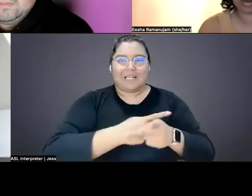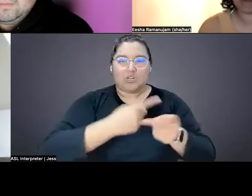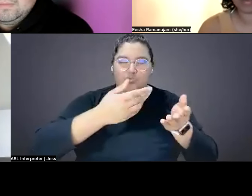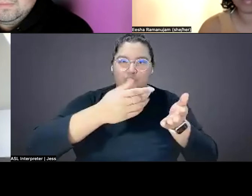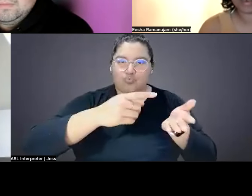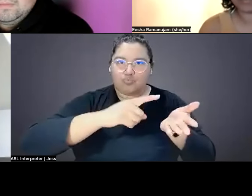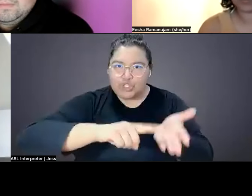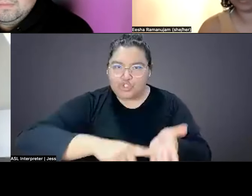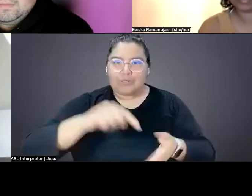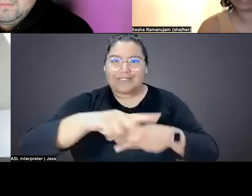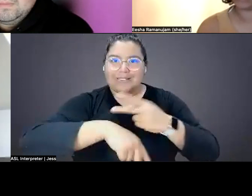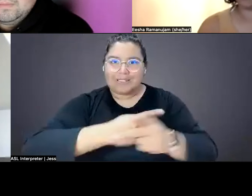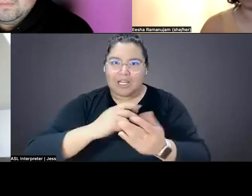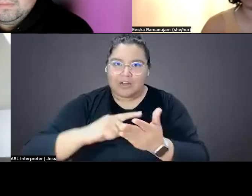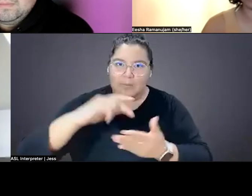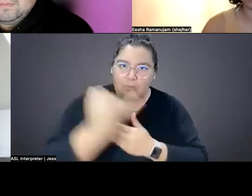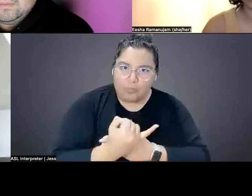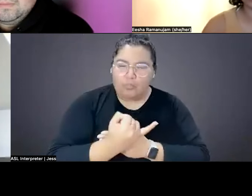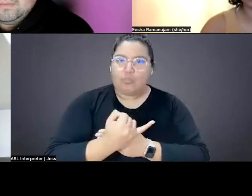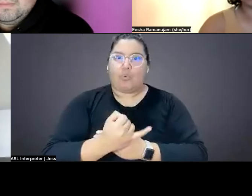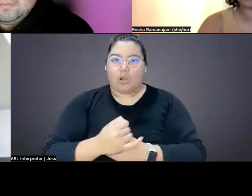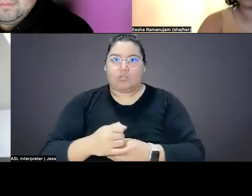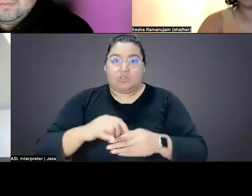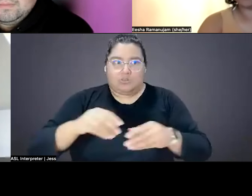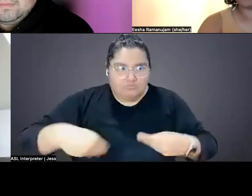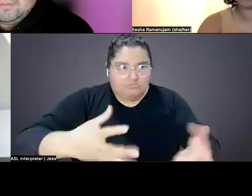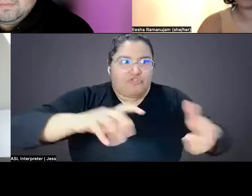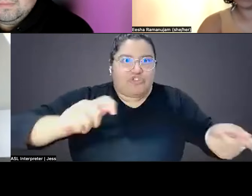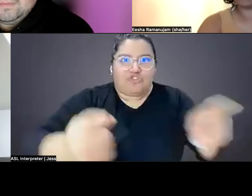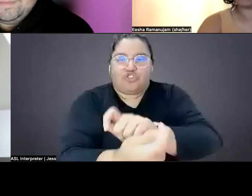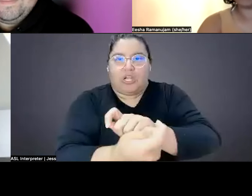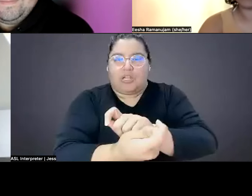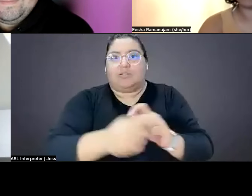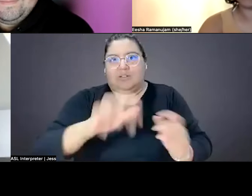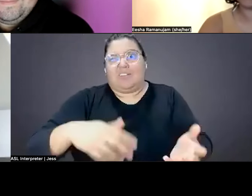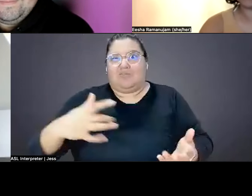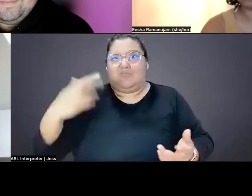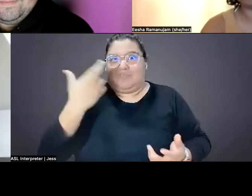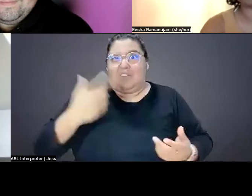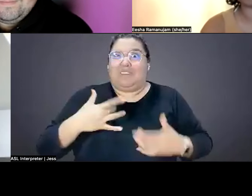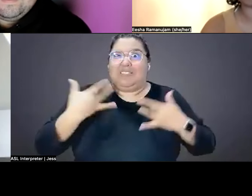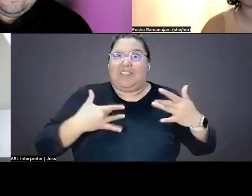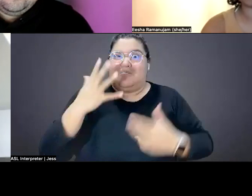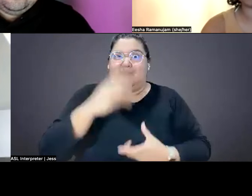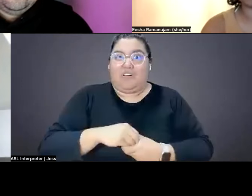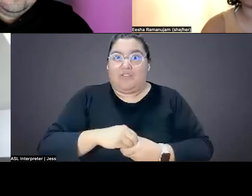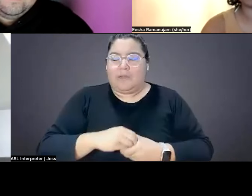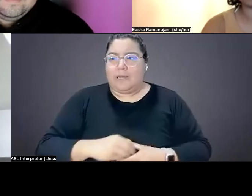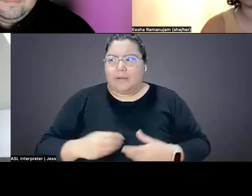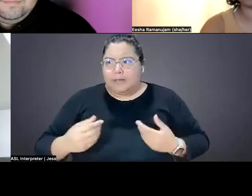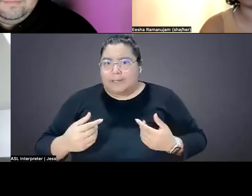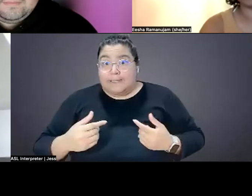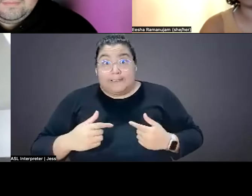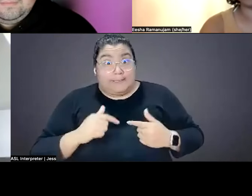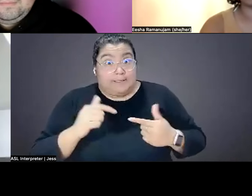this are why that happens. So I'm really excited to be a part of it. Don't know who else is left, but I'll pass it back to you, Ramsha. Yeah, I think that